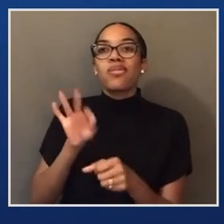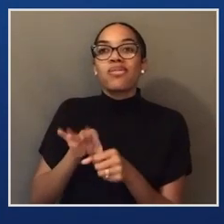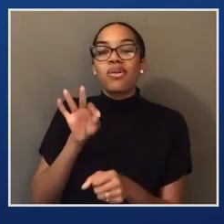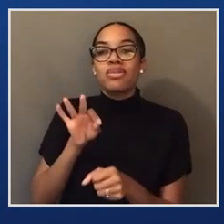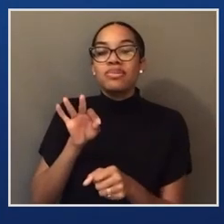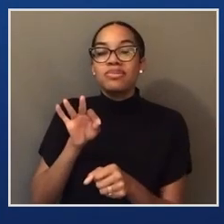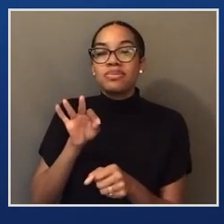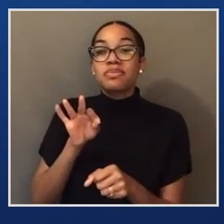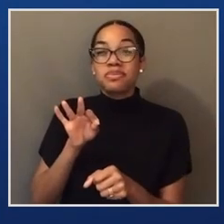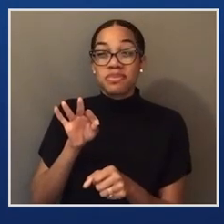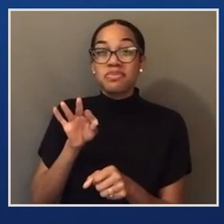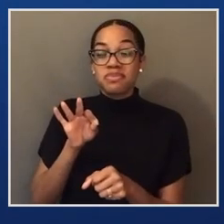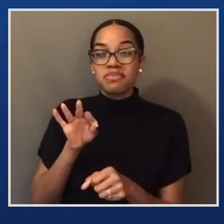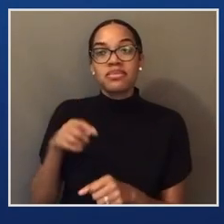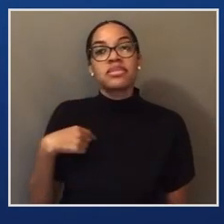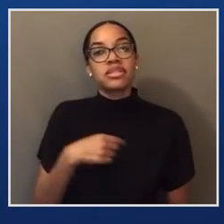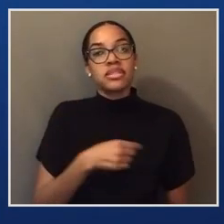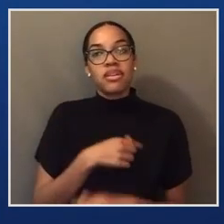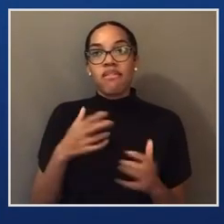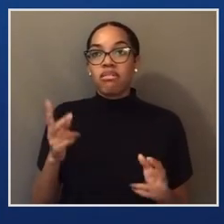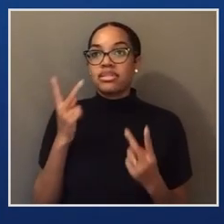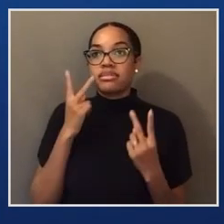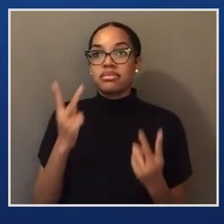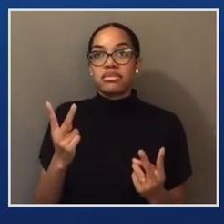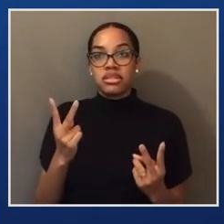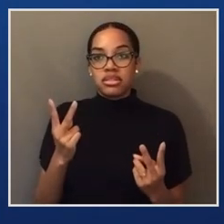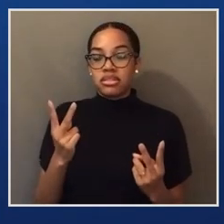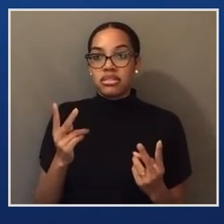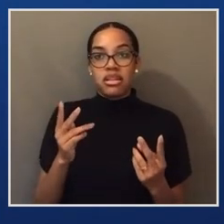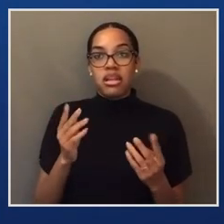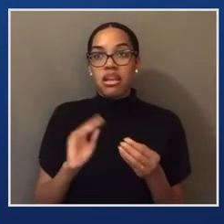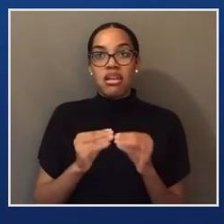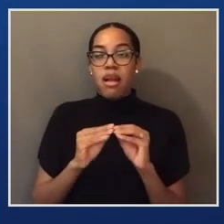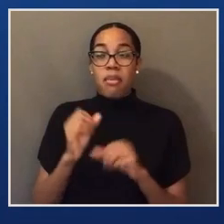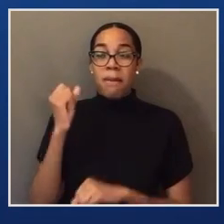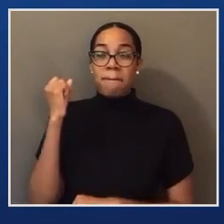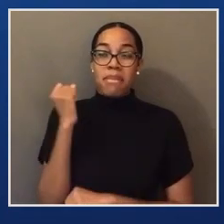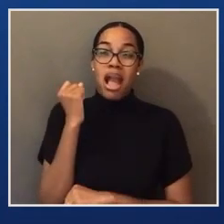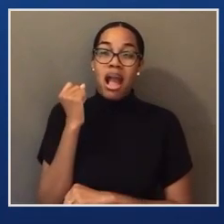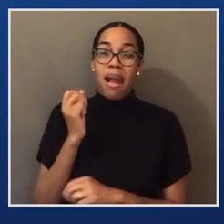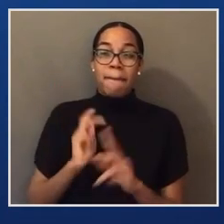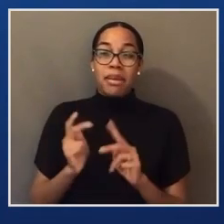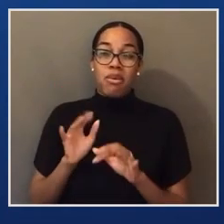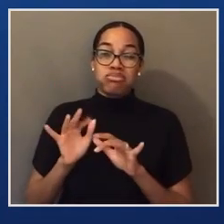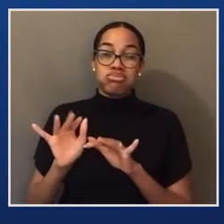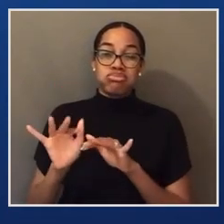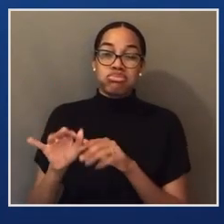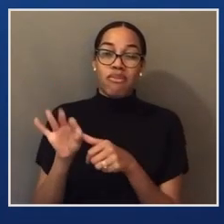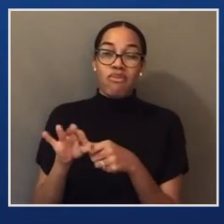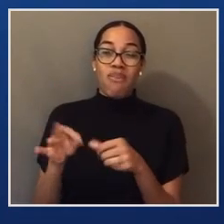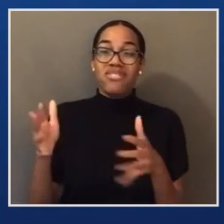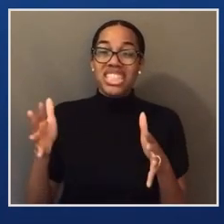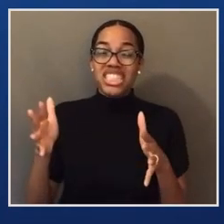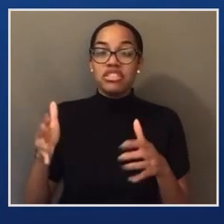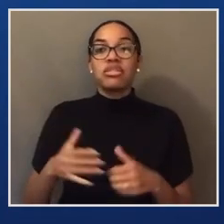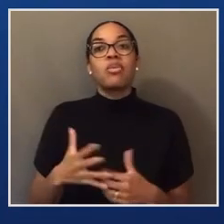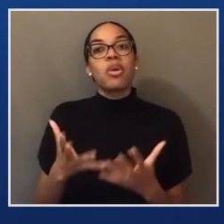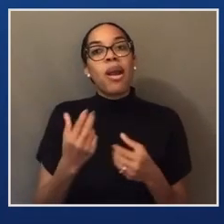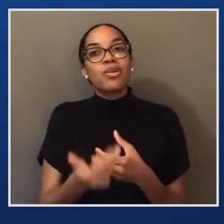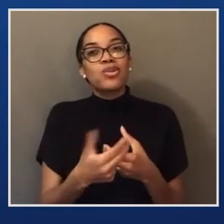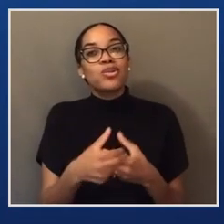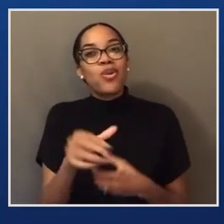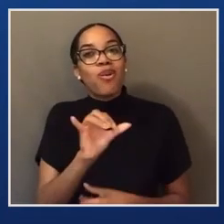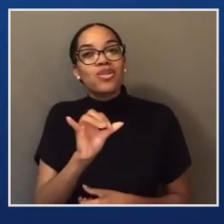ballot. We have seen record turnout already, and we want you to be part of this. Early voting is underway